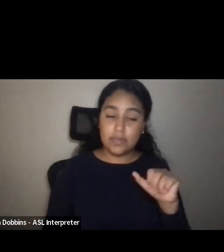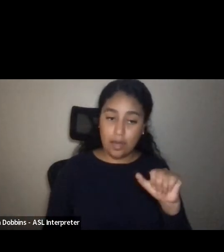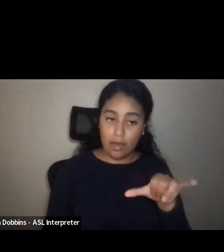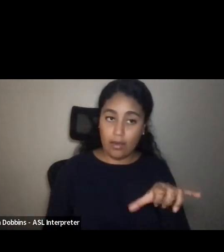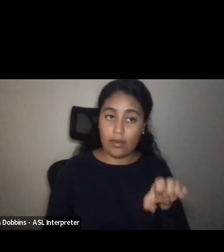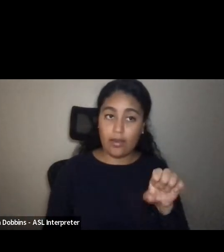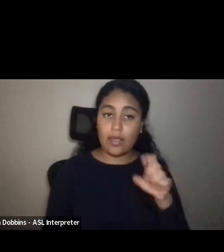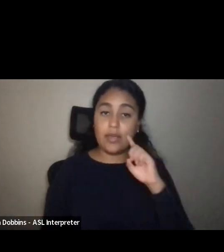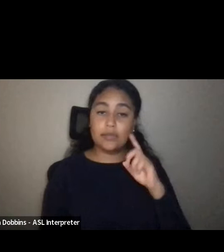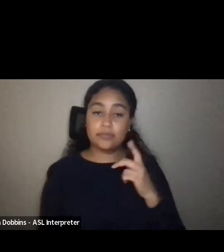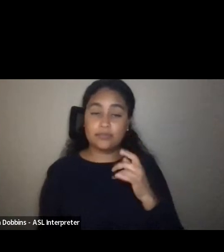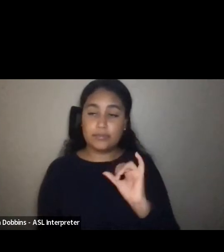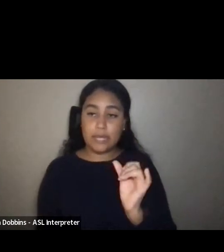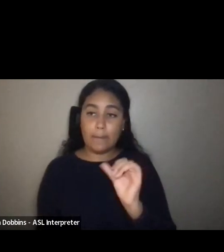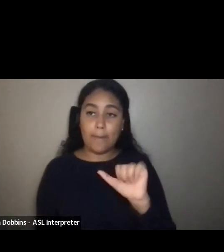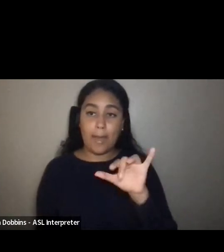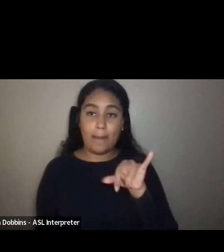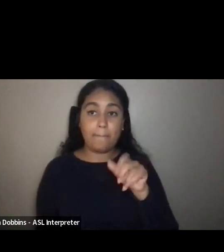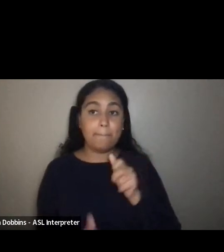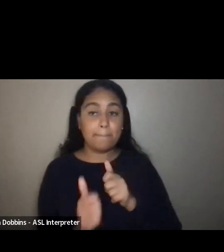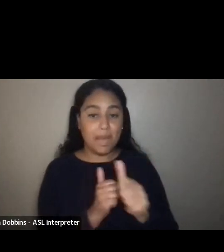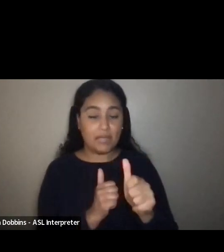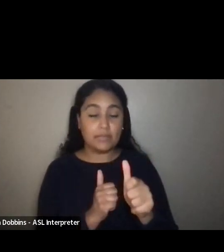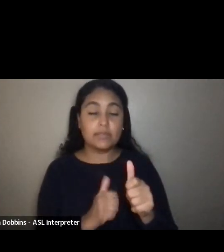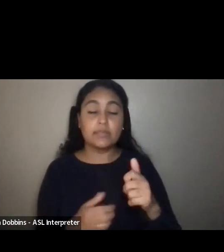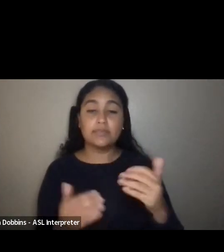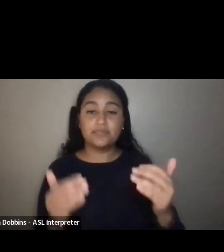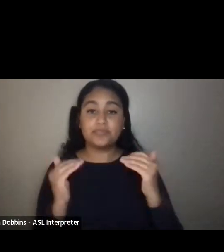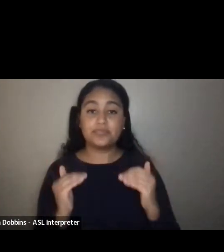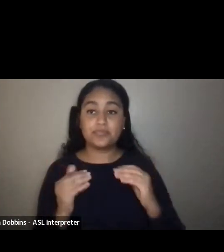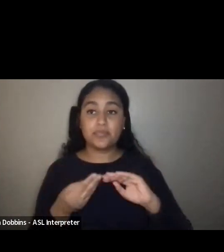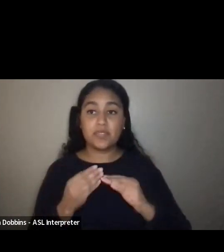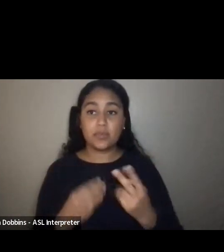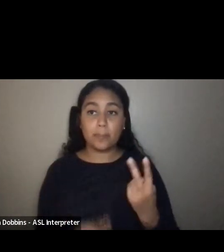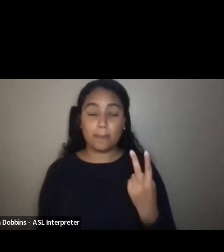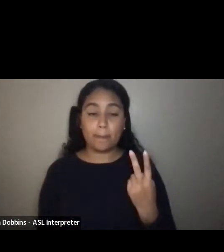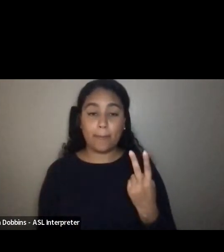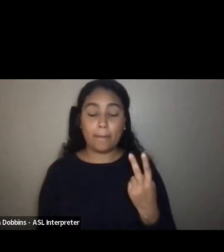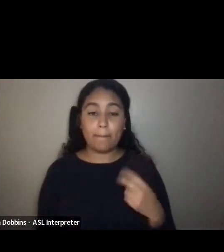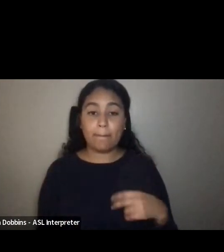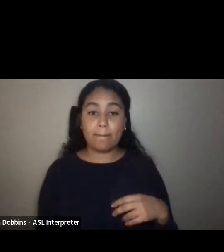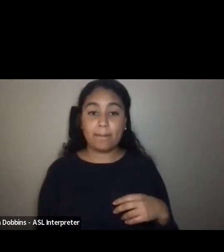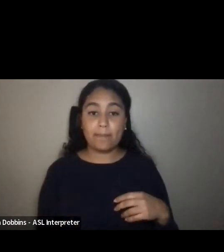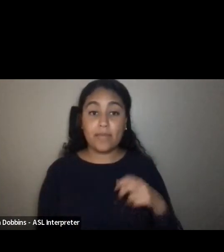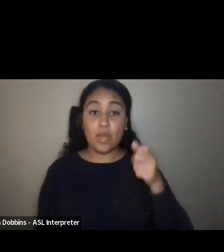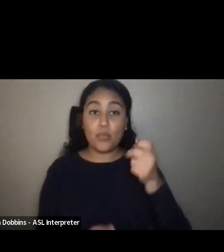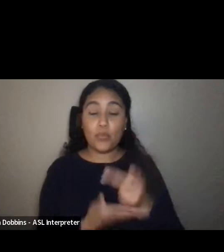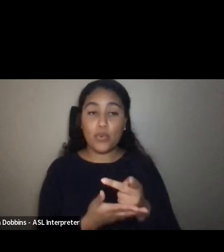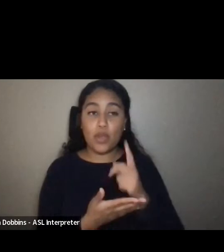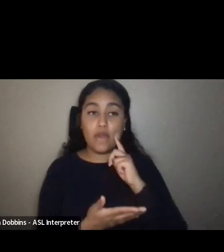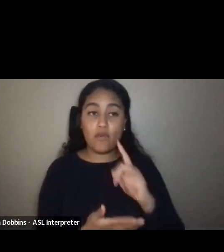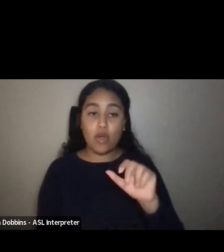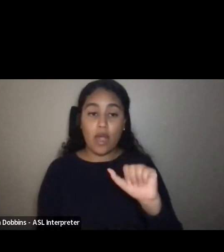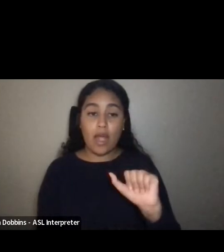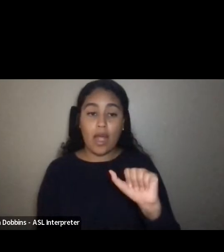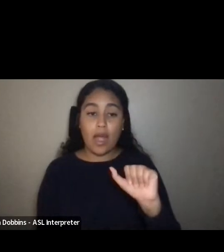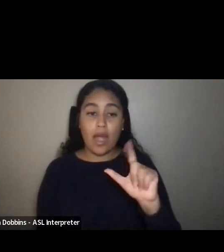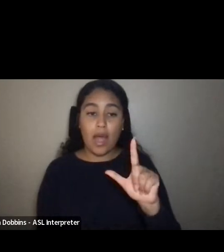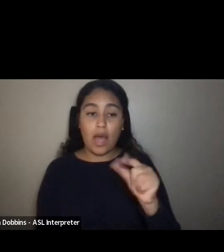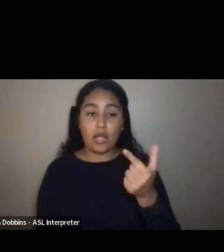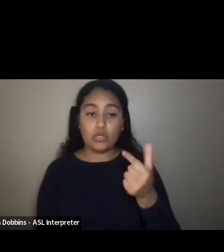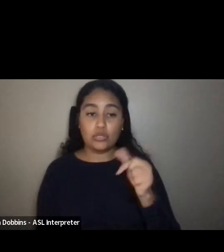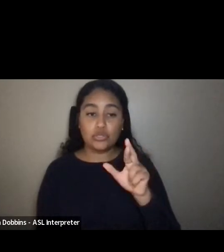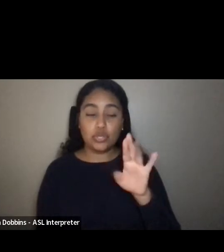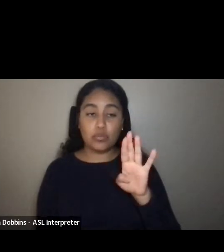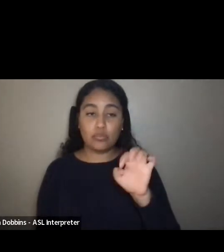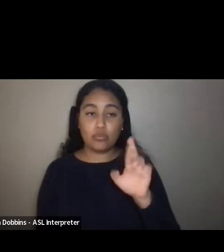And aye from me as well. Motion passes. Item 2, approval of algebra 0 period acceleration